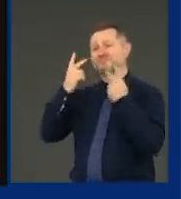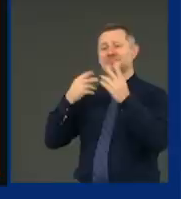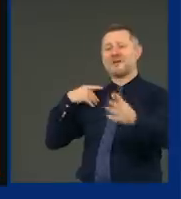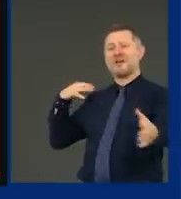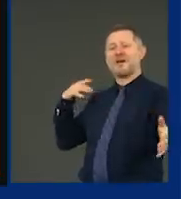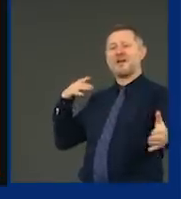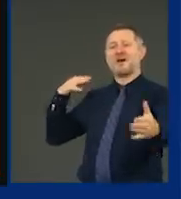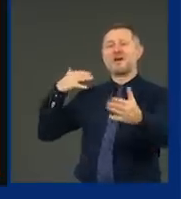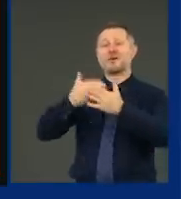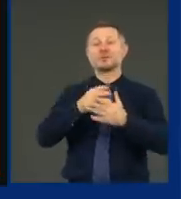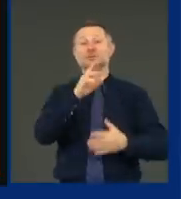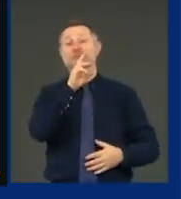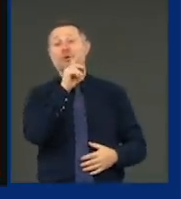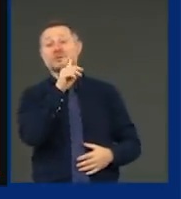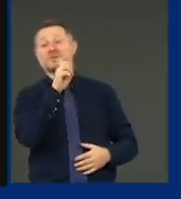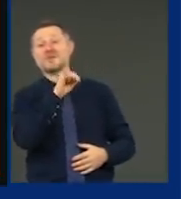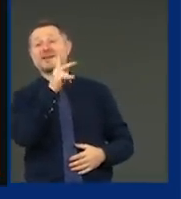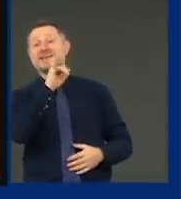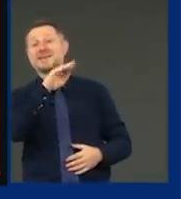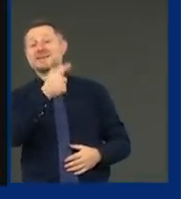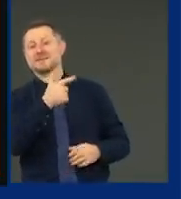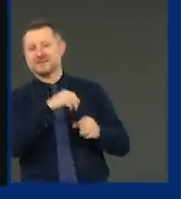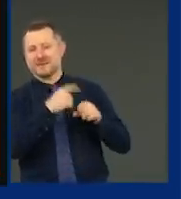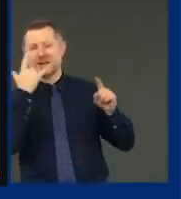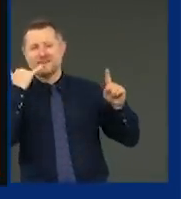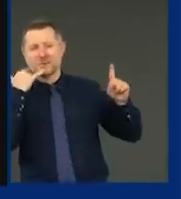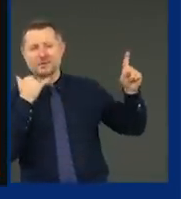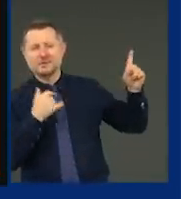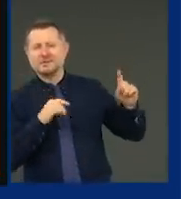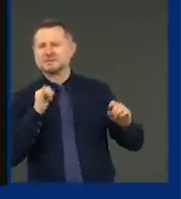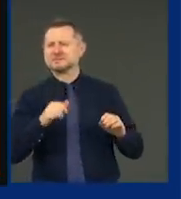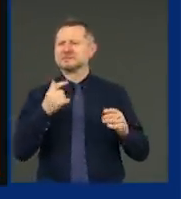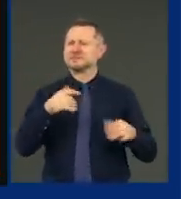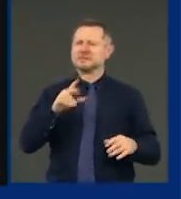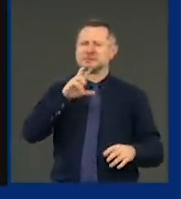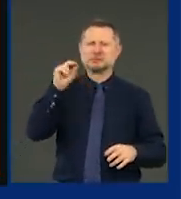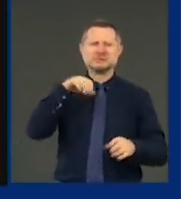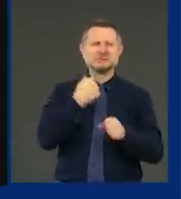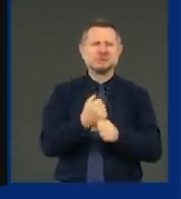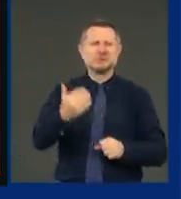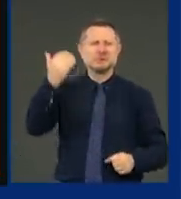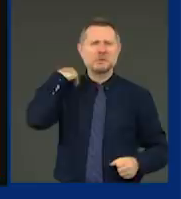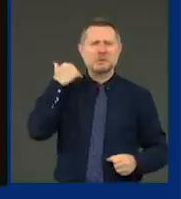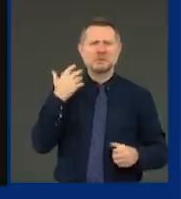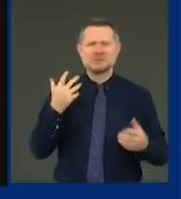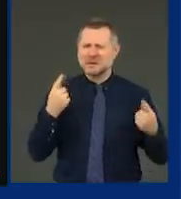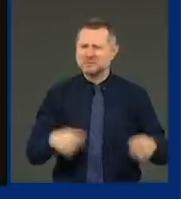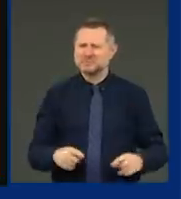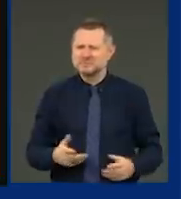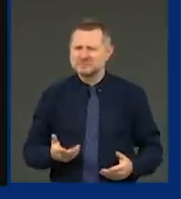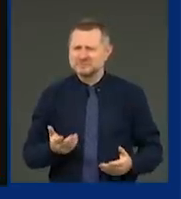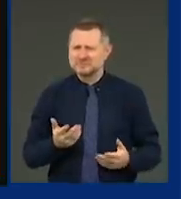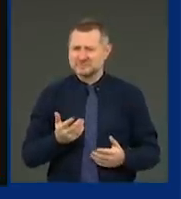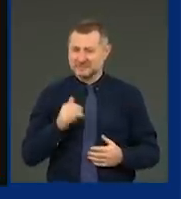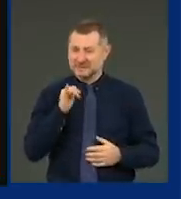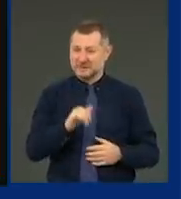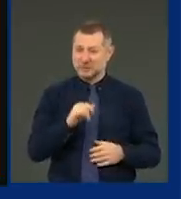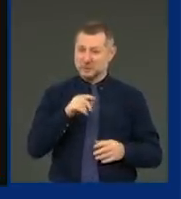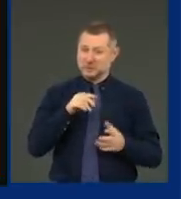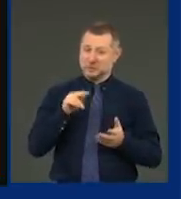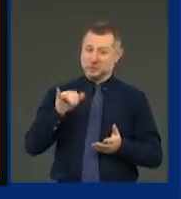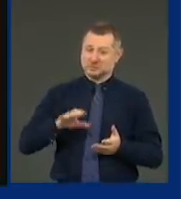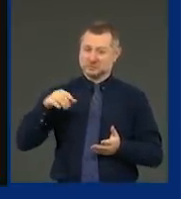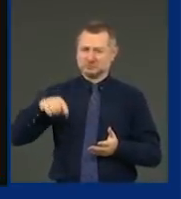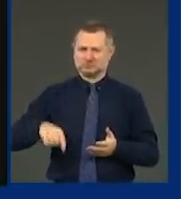Rodney King. Rodney King was 30 years ago. We suffered in this city through